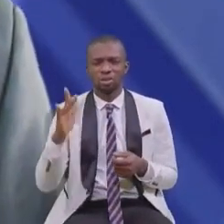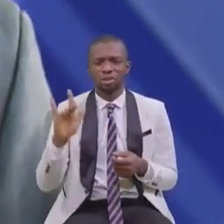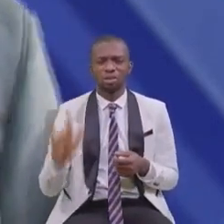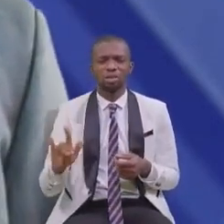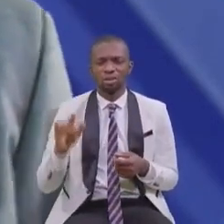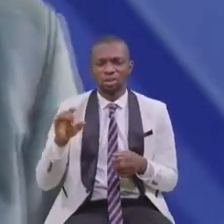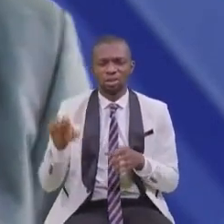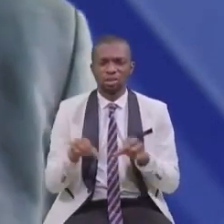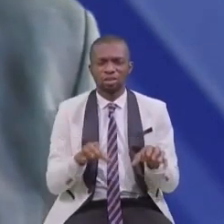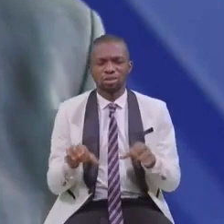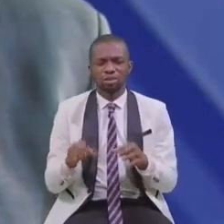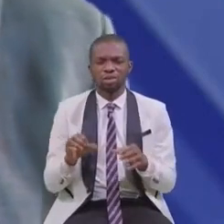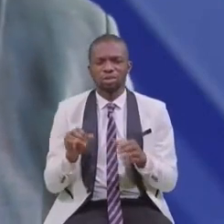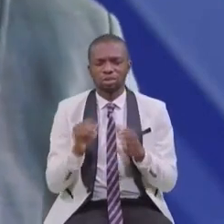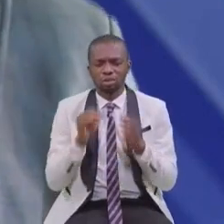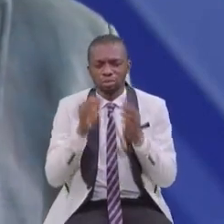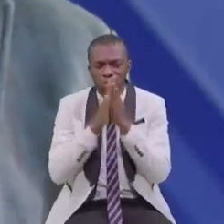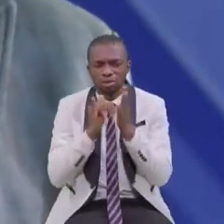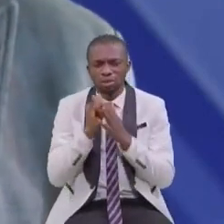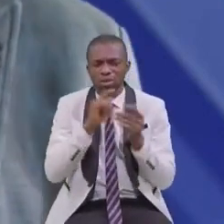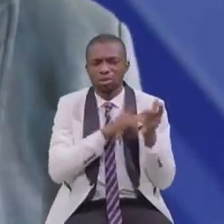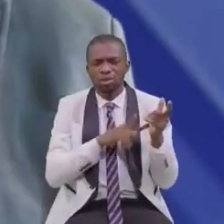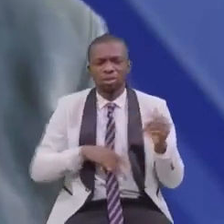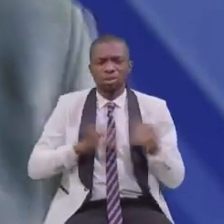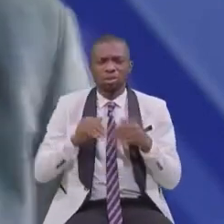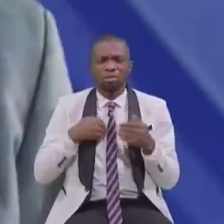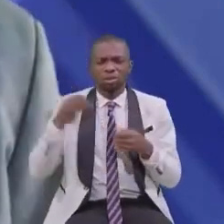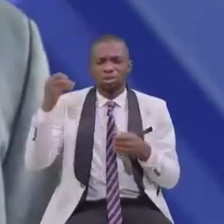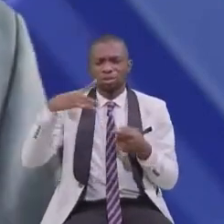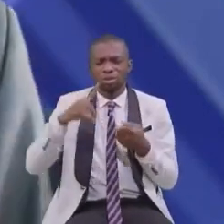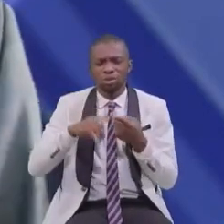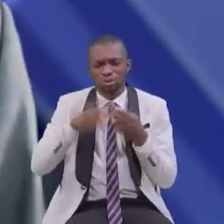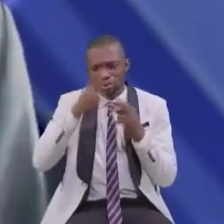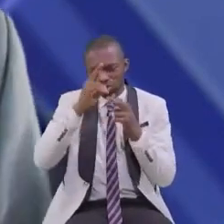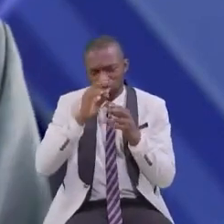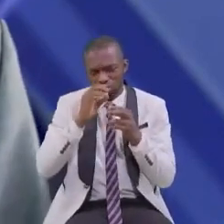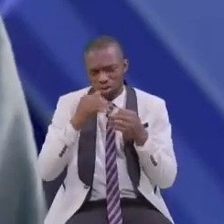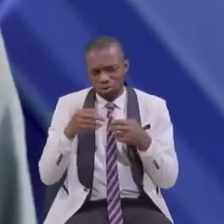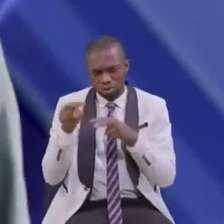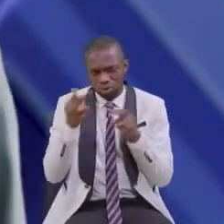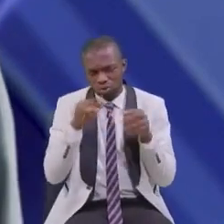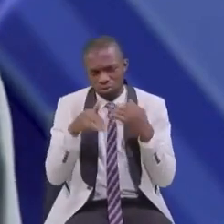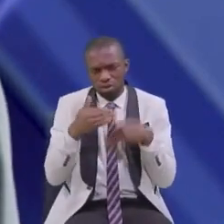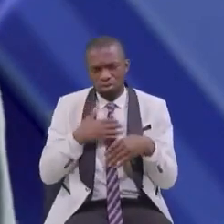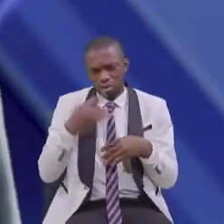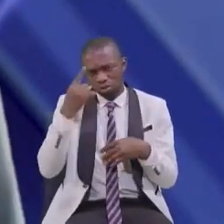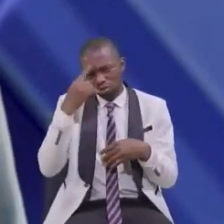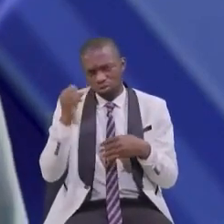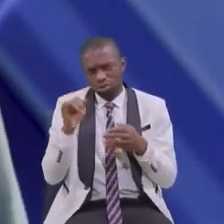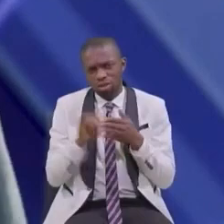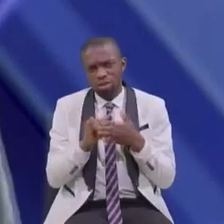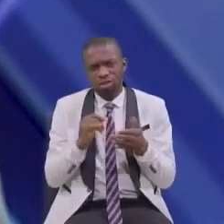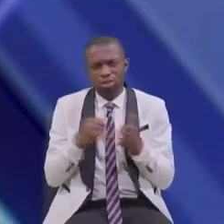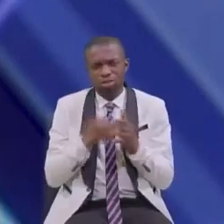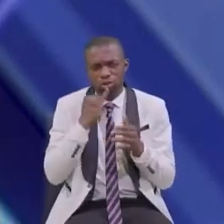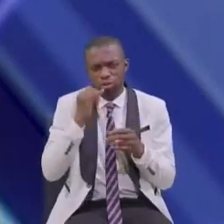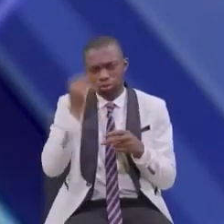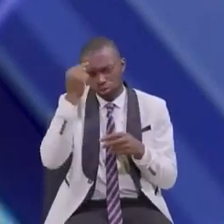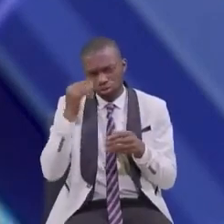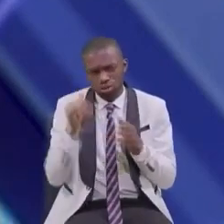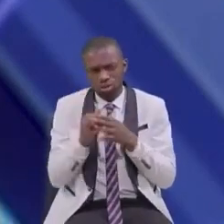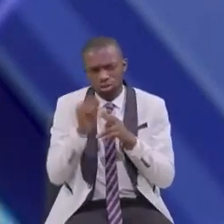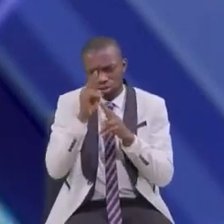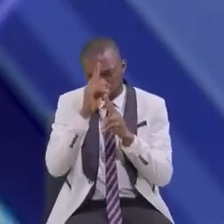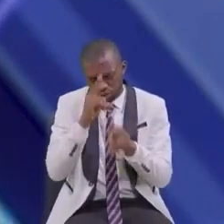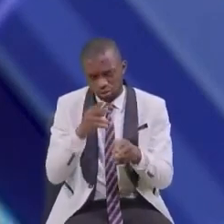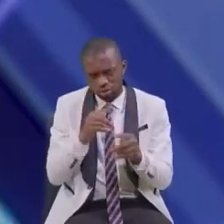that honors the Lord, thoughts that glorifies Him. Pray for grace. Pray for His touch, whether